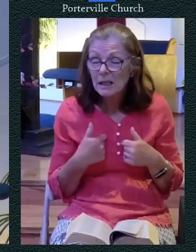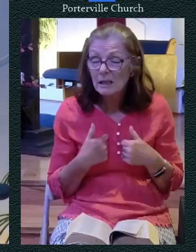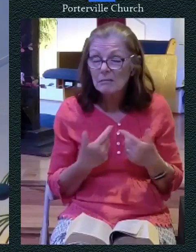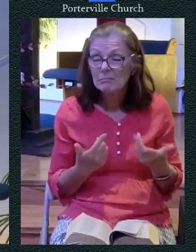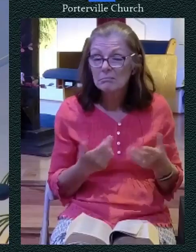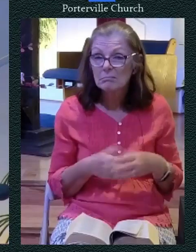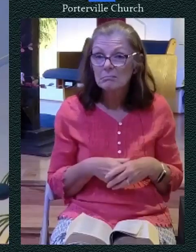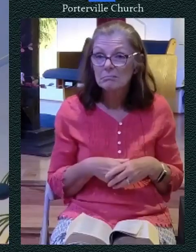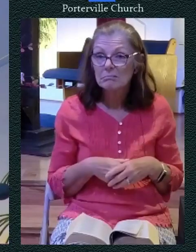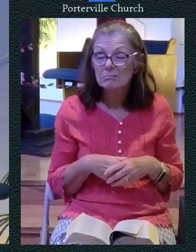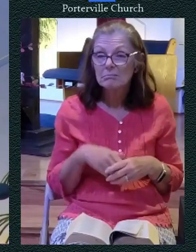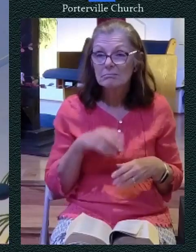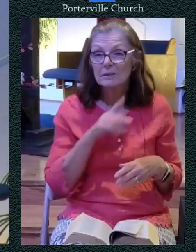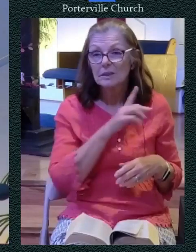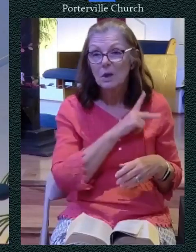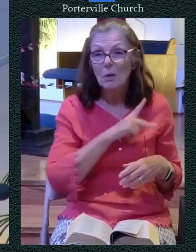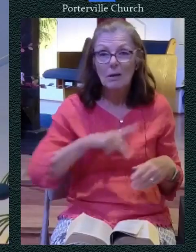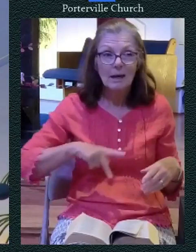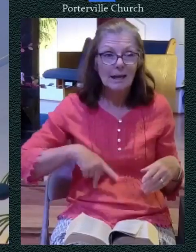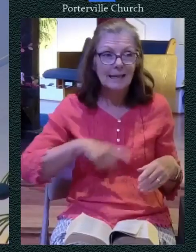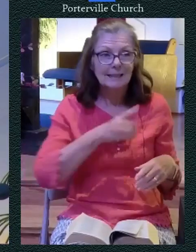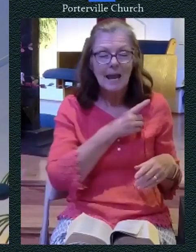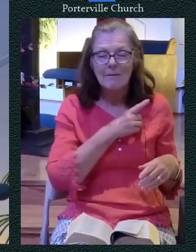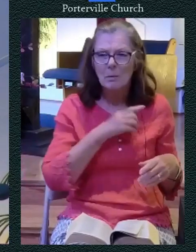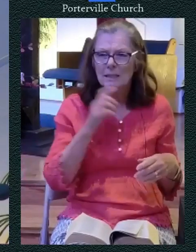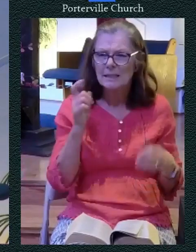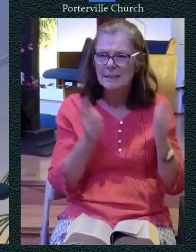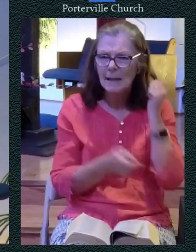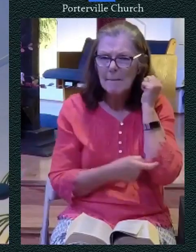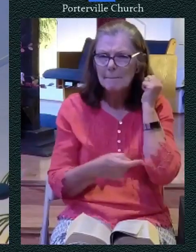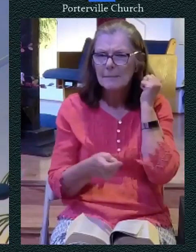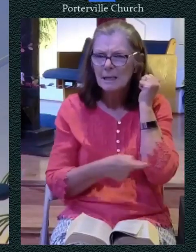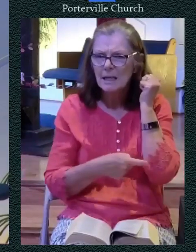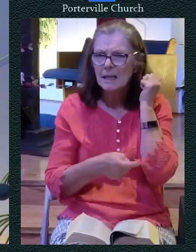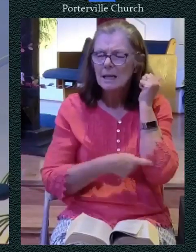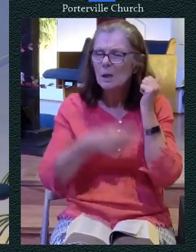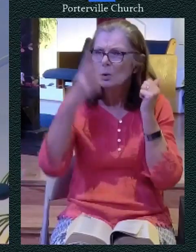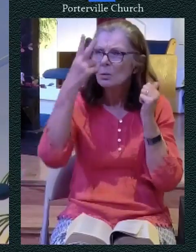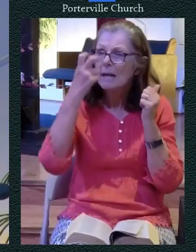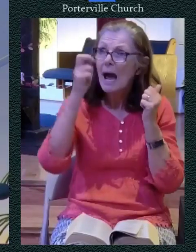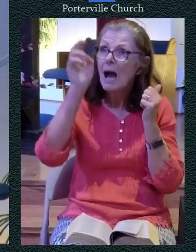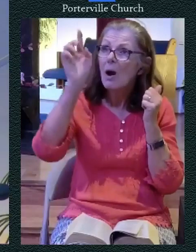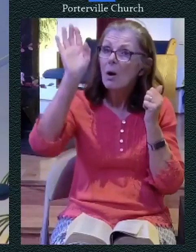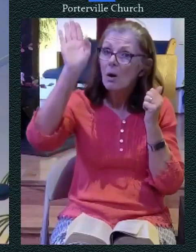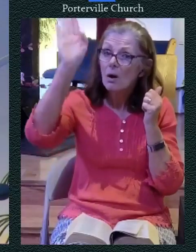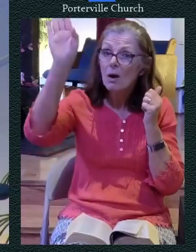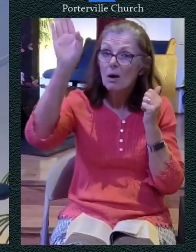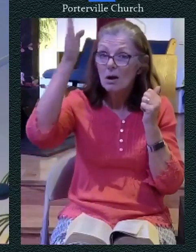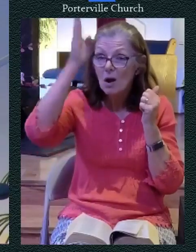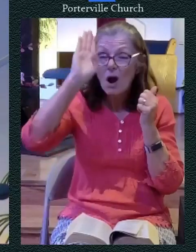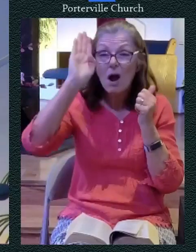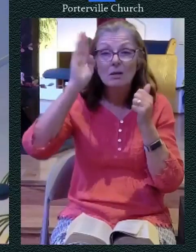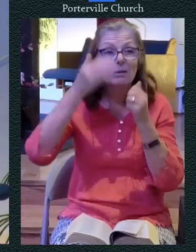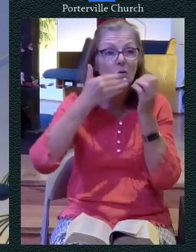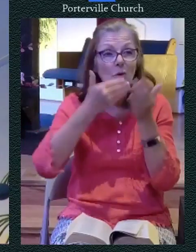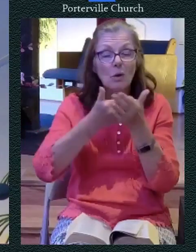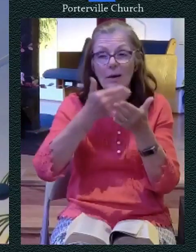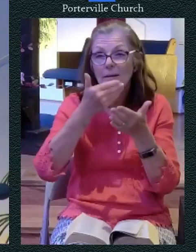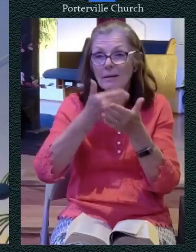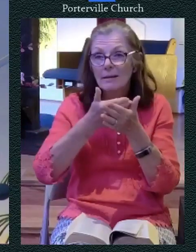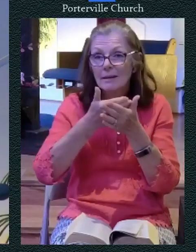out. He's tempted to doubt the goodness of God in the context of what he is